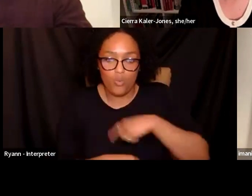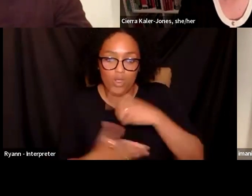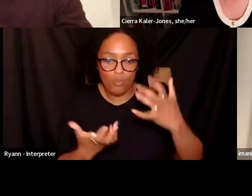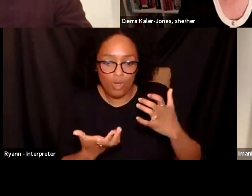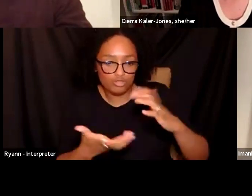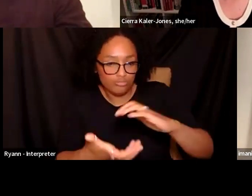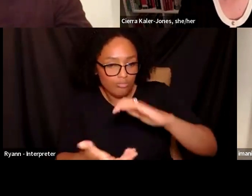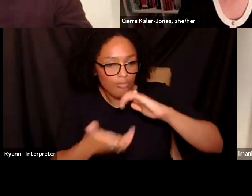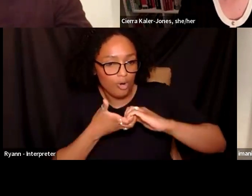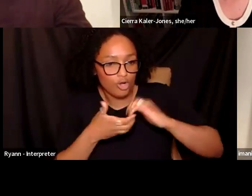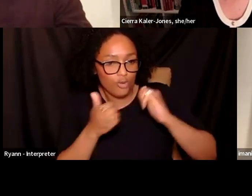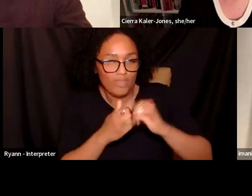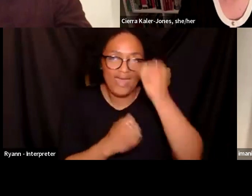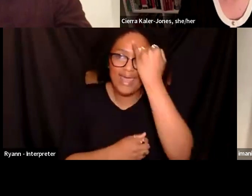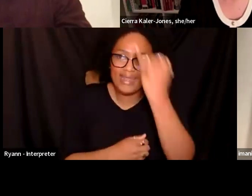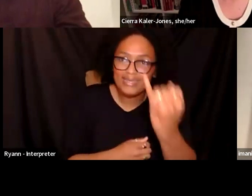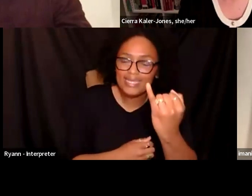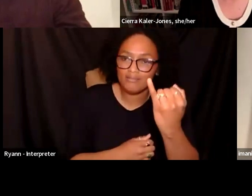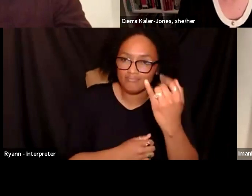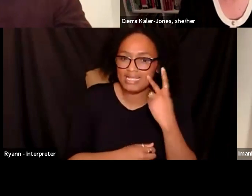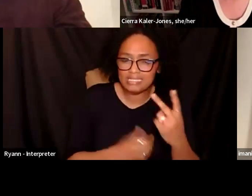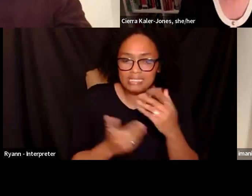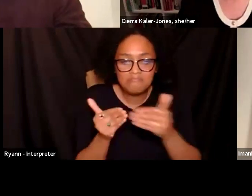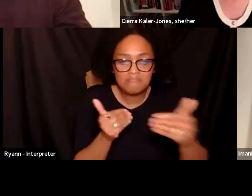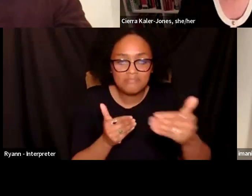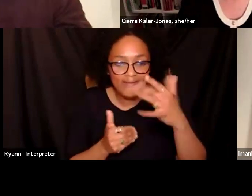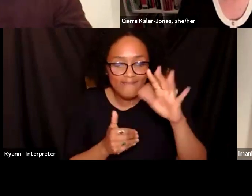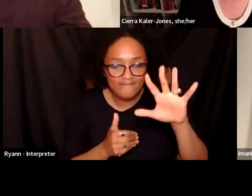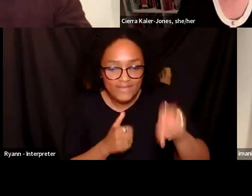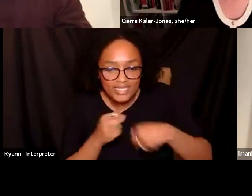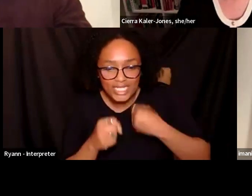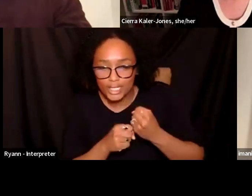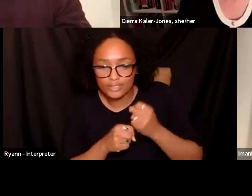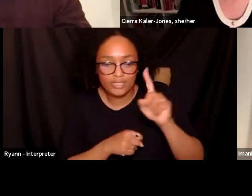that idea to think about what for the next 50 years, what transition